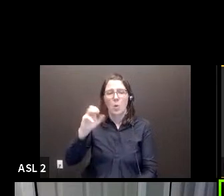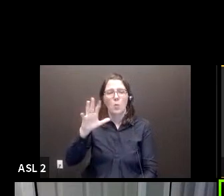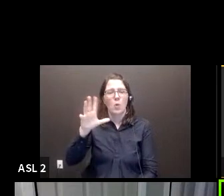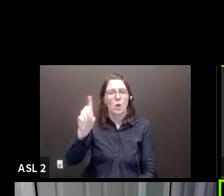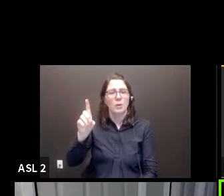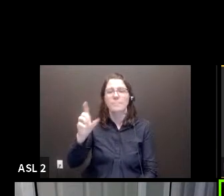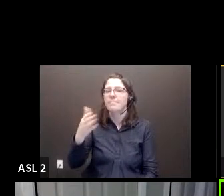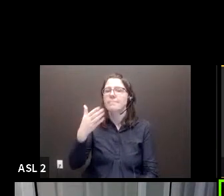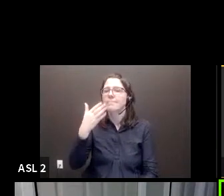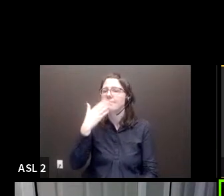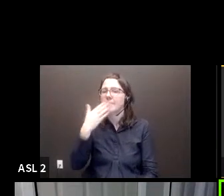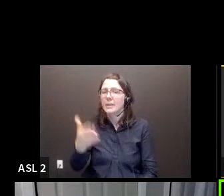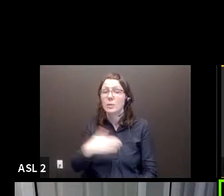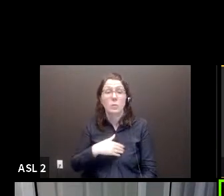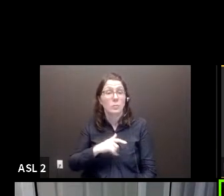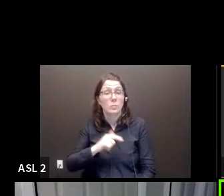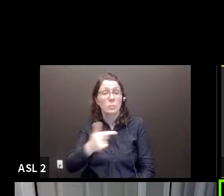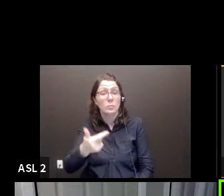you're on mute